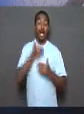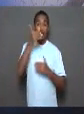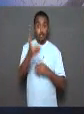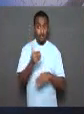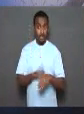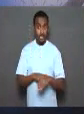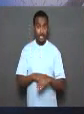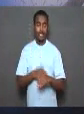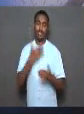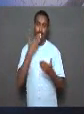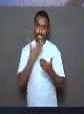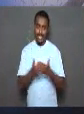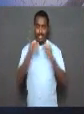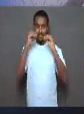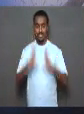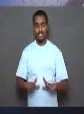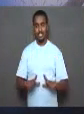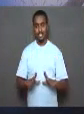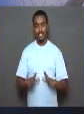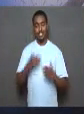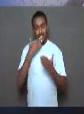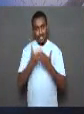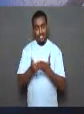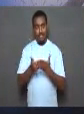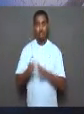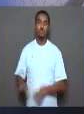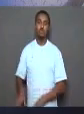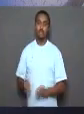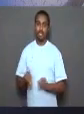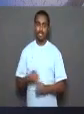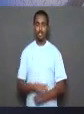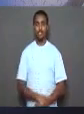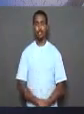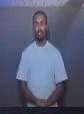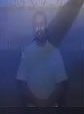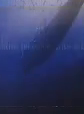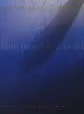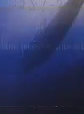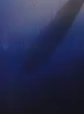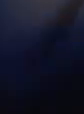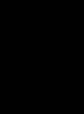Until then, thank you, teacher. Thank you, students.